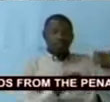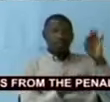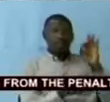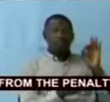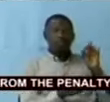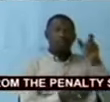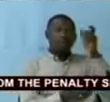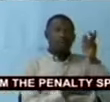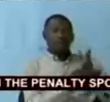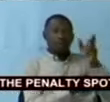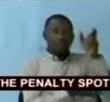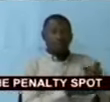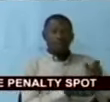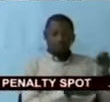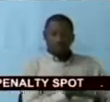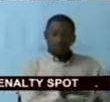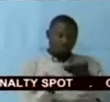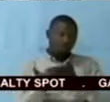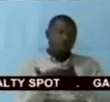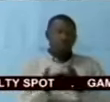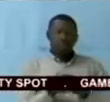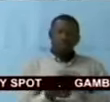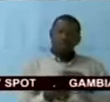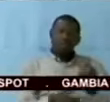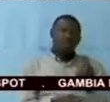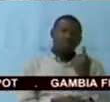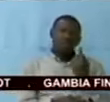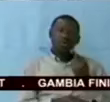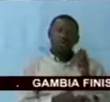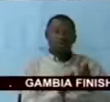and that was the only witness for the prosecution.